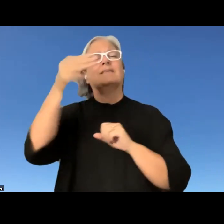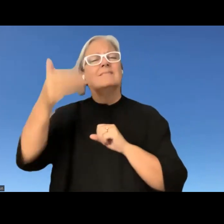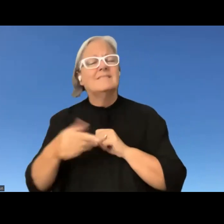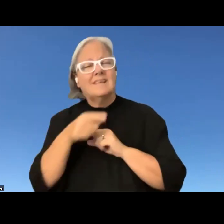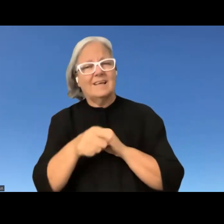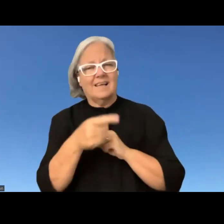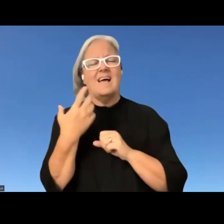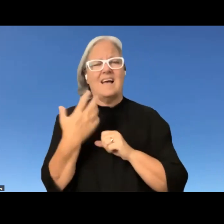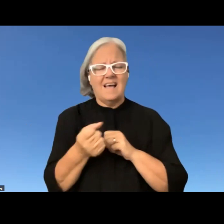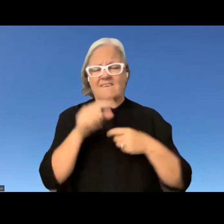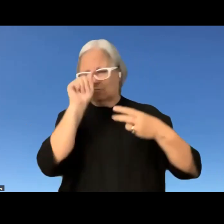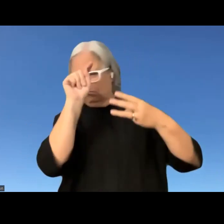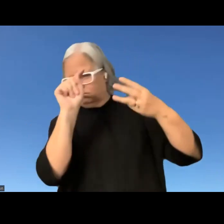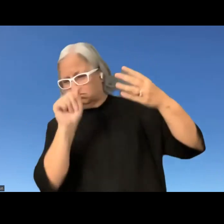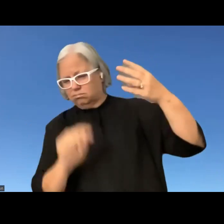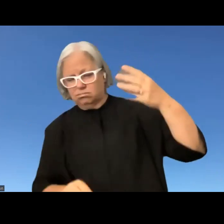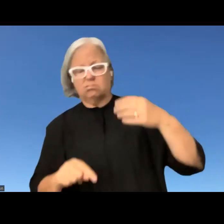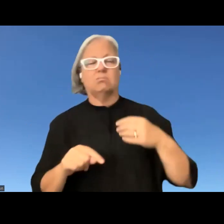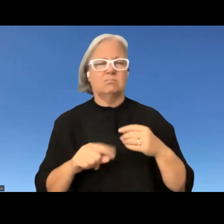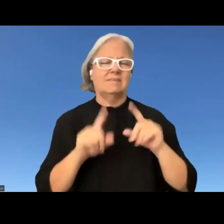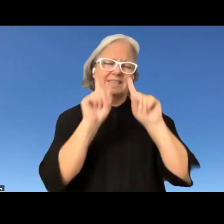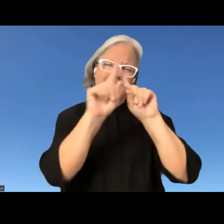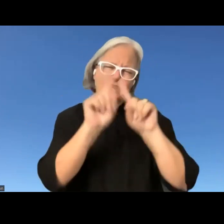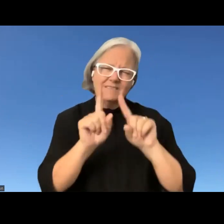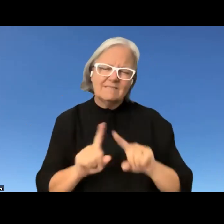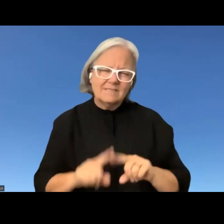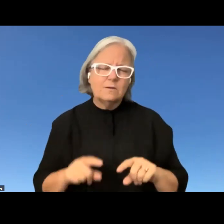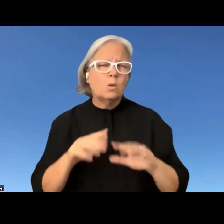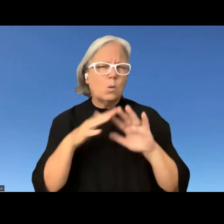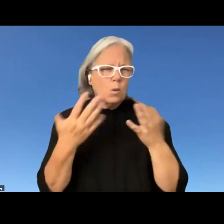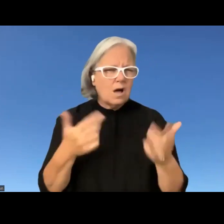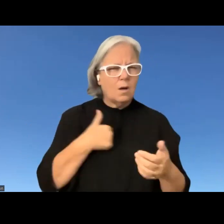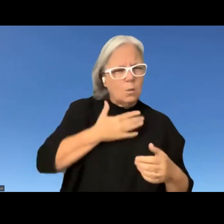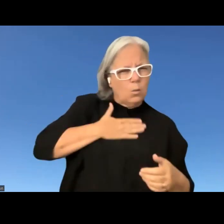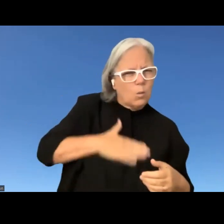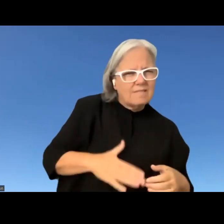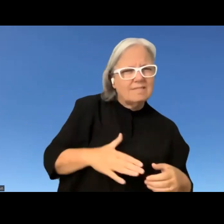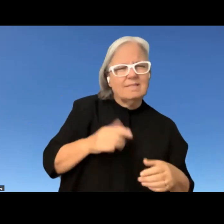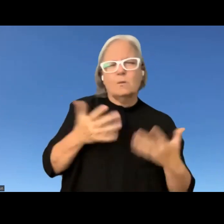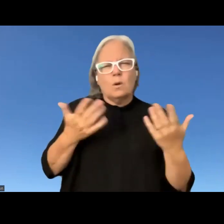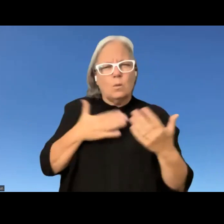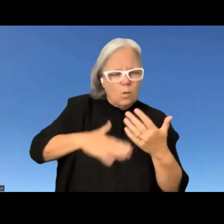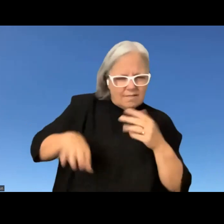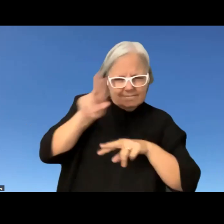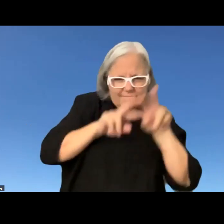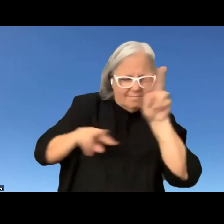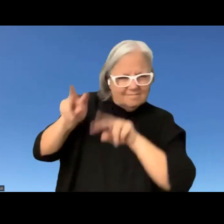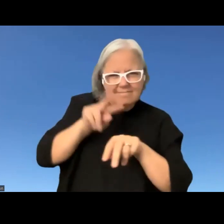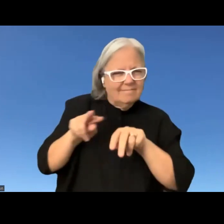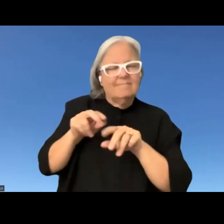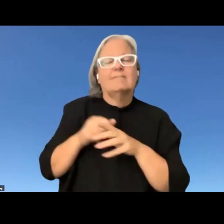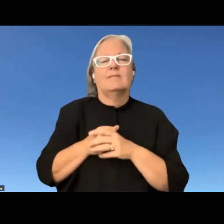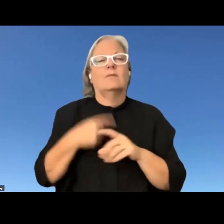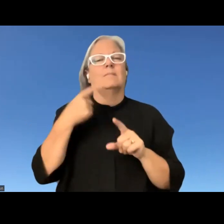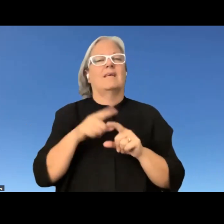for nominations, you can find out a lot of what kind of projects we're looking for. We also have on our website the database of all awardees